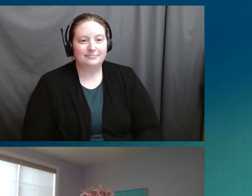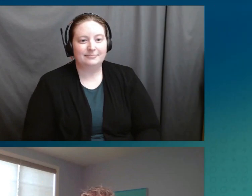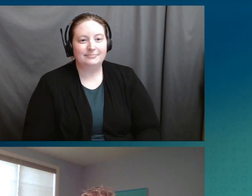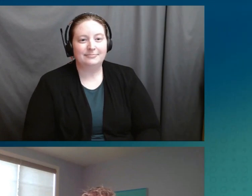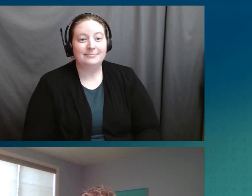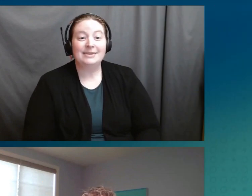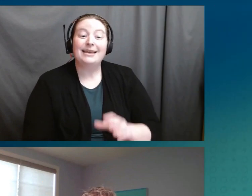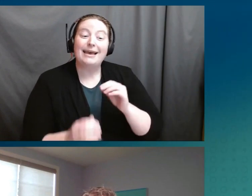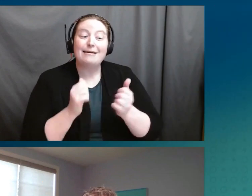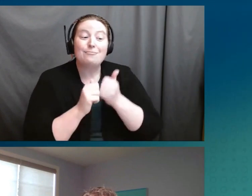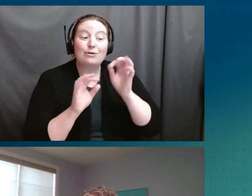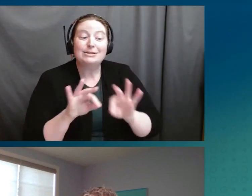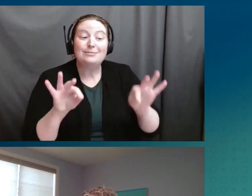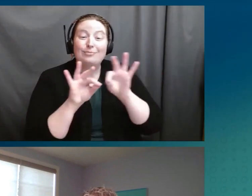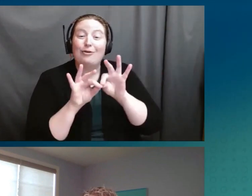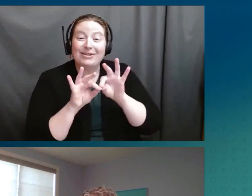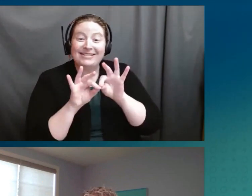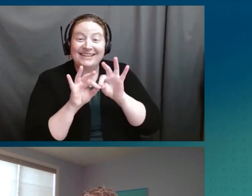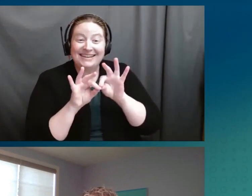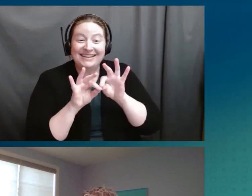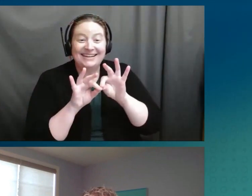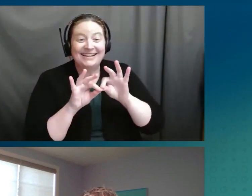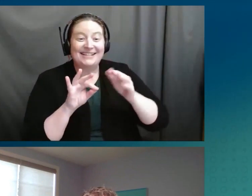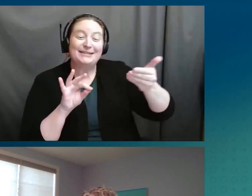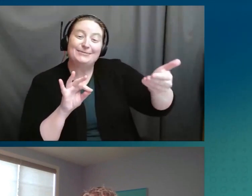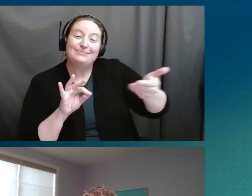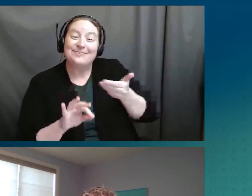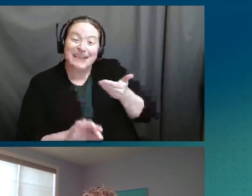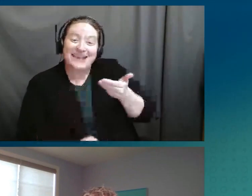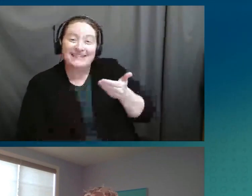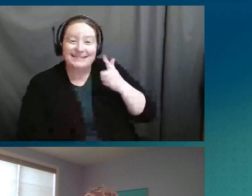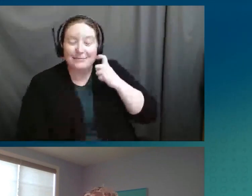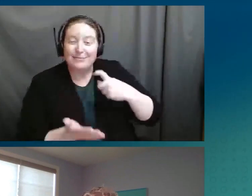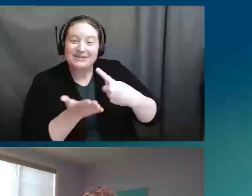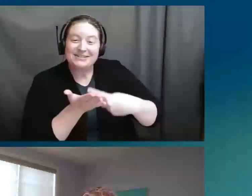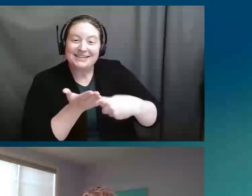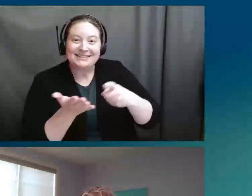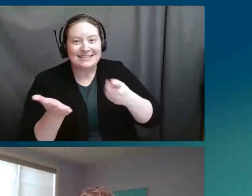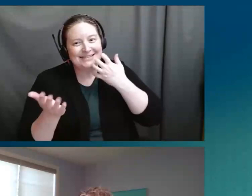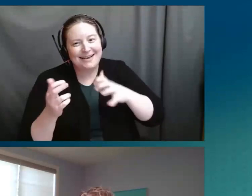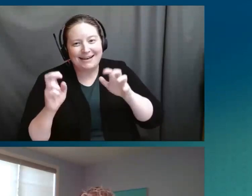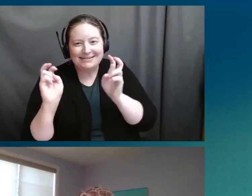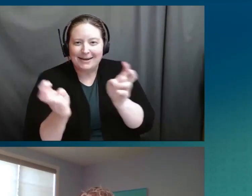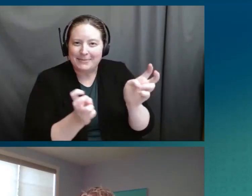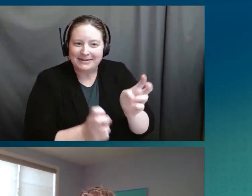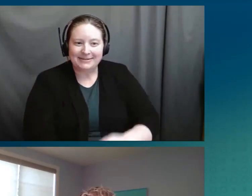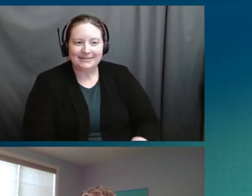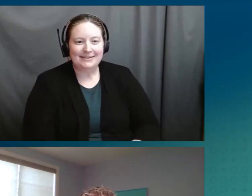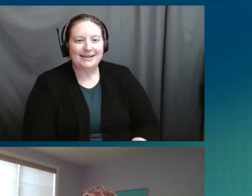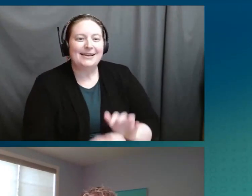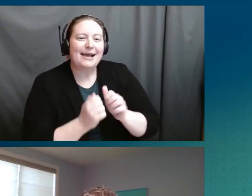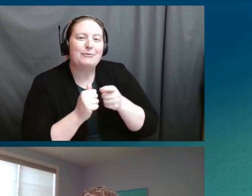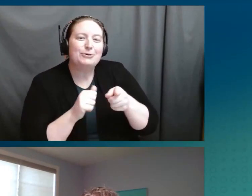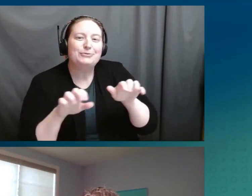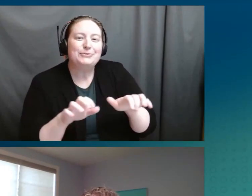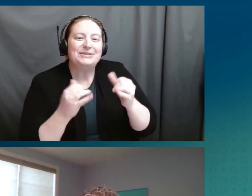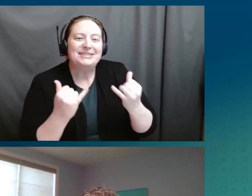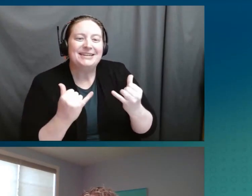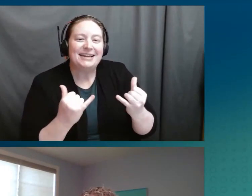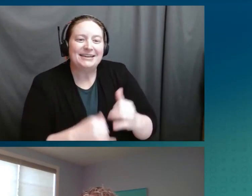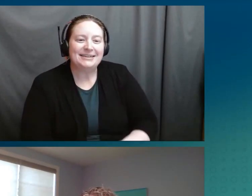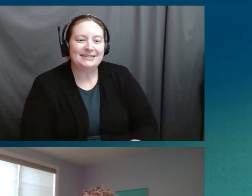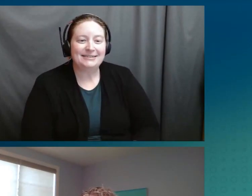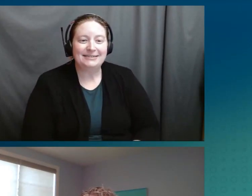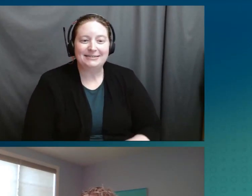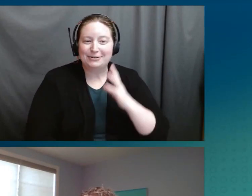Most importantly, let's bring in our guest that's going to be talking about this hot topic. How are you doing today?